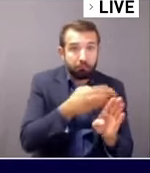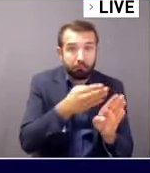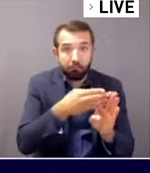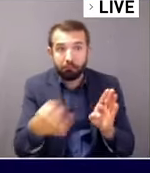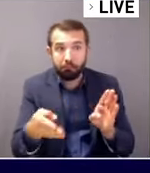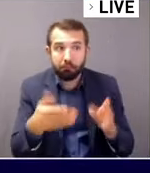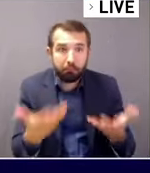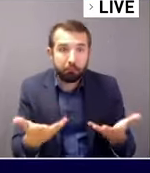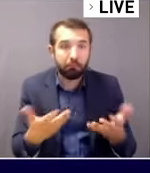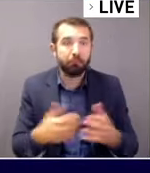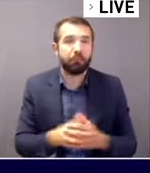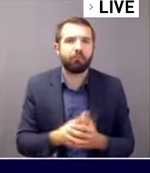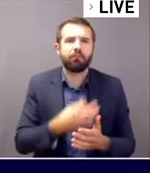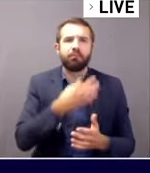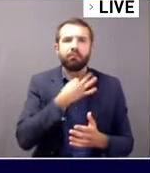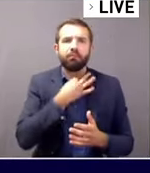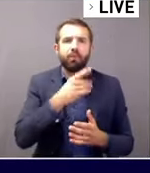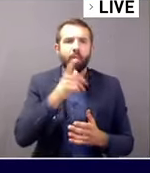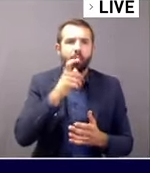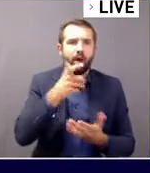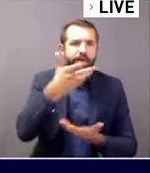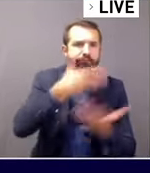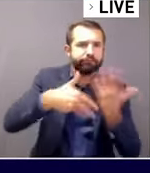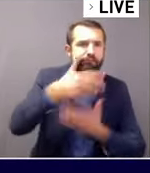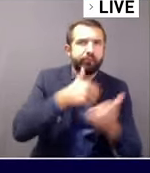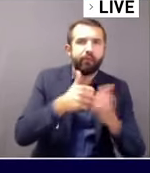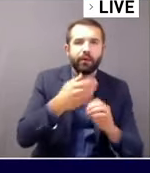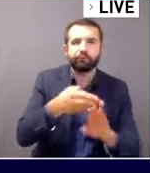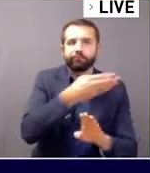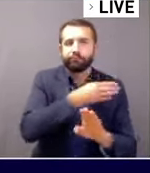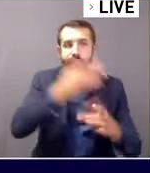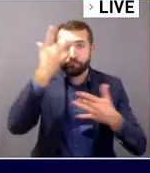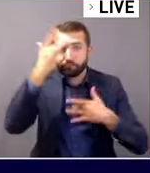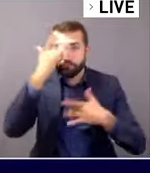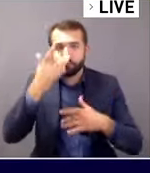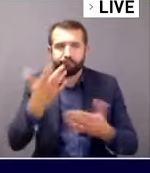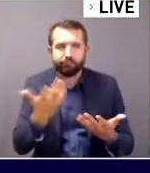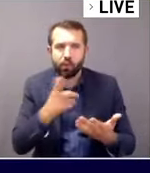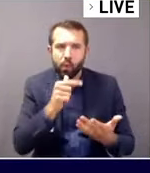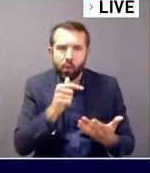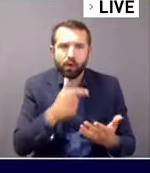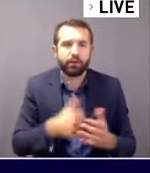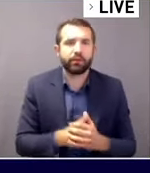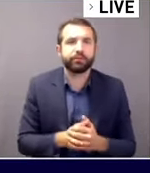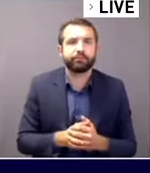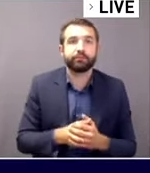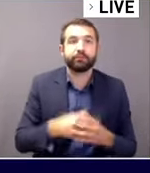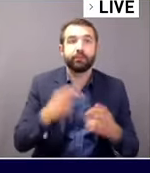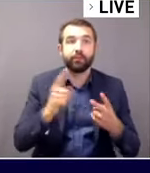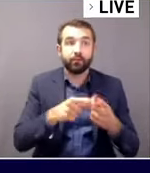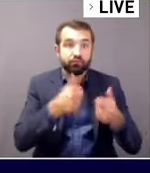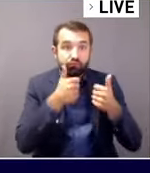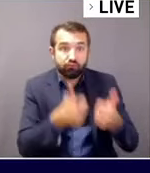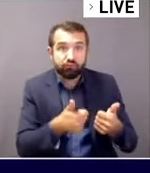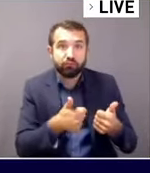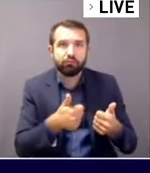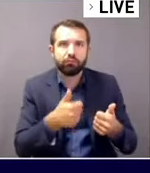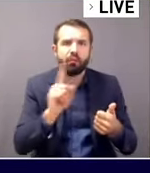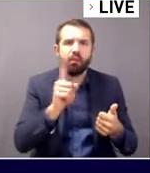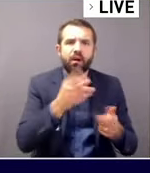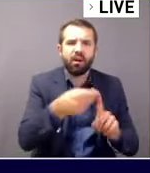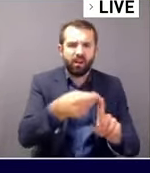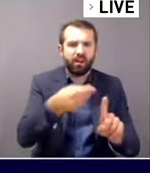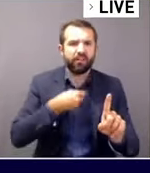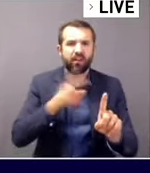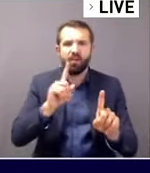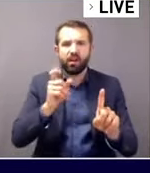you, for example, who you were in contact with prior to getting sick. That helps us answer the first question, where you might have gotten